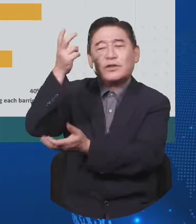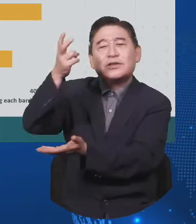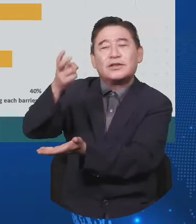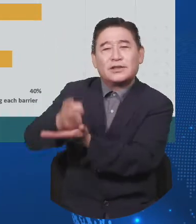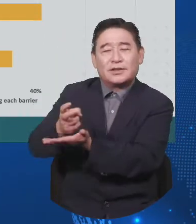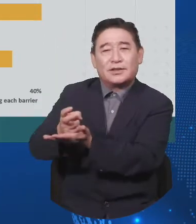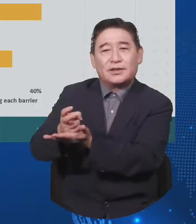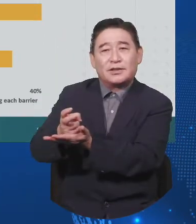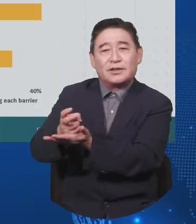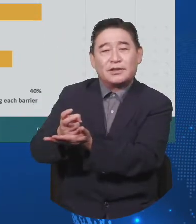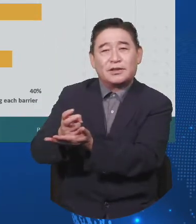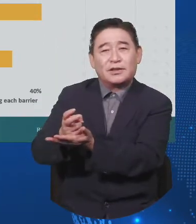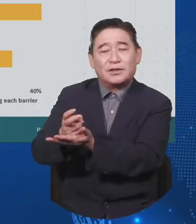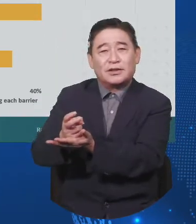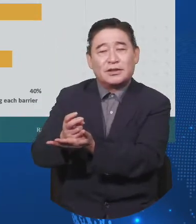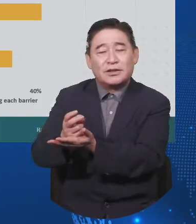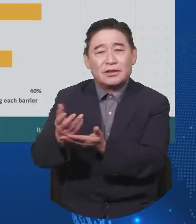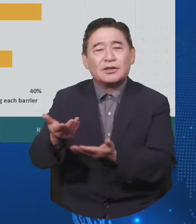development effectiveness.